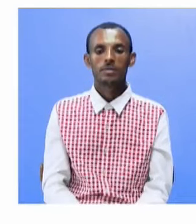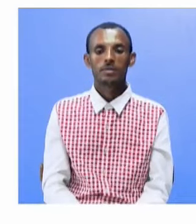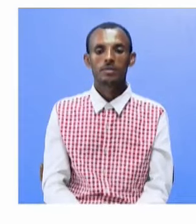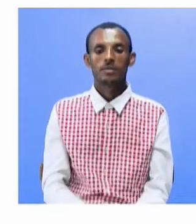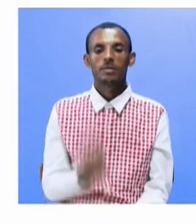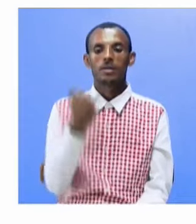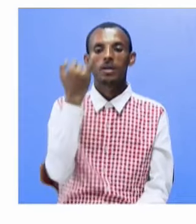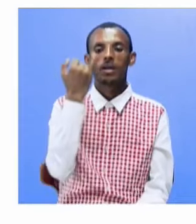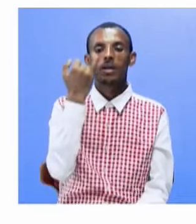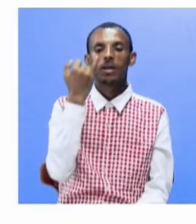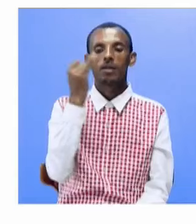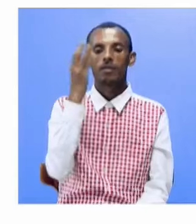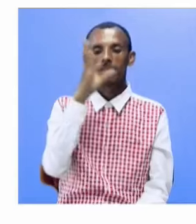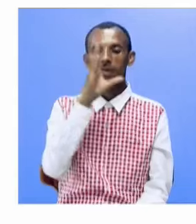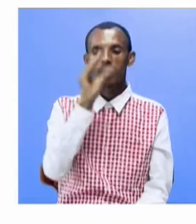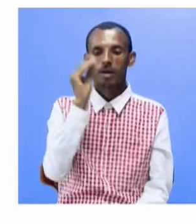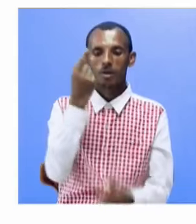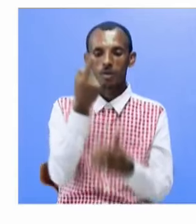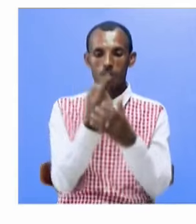if and only if